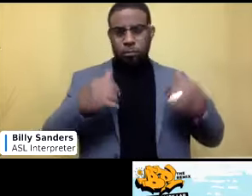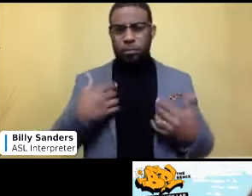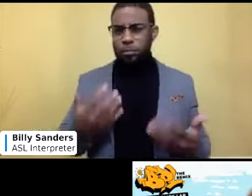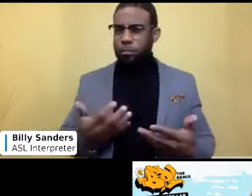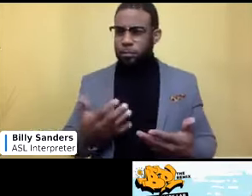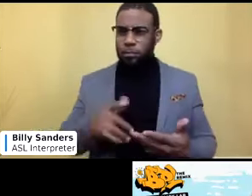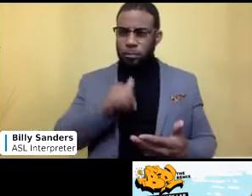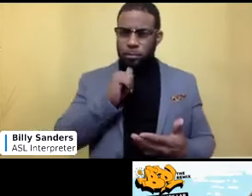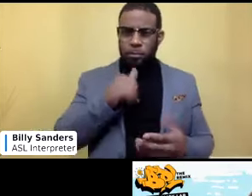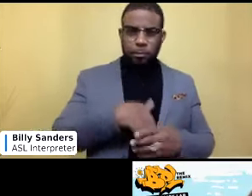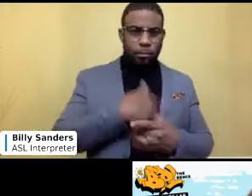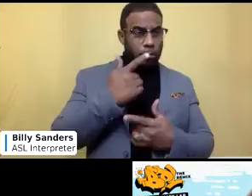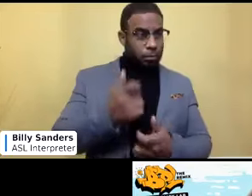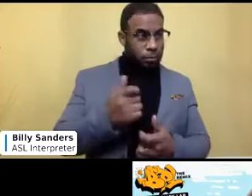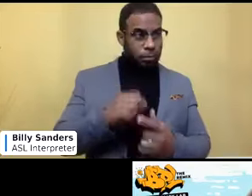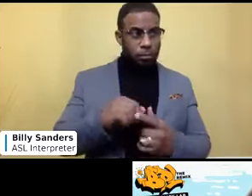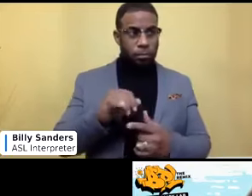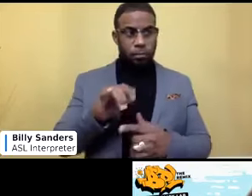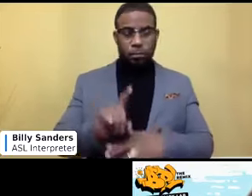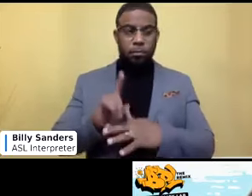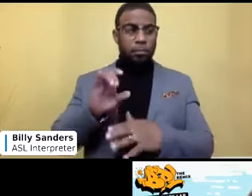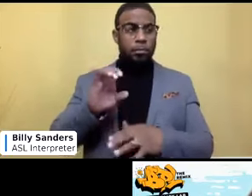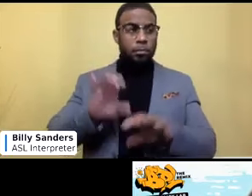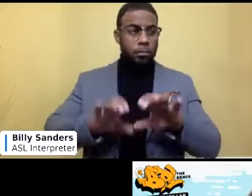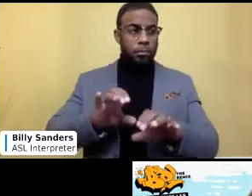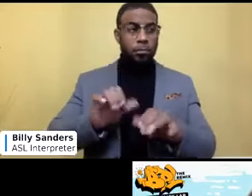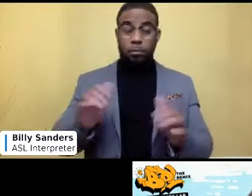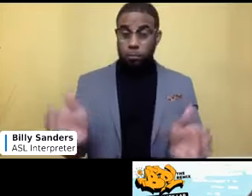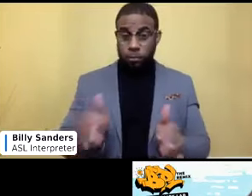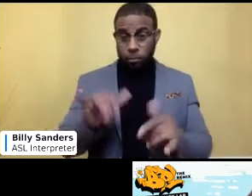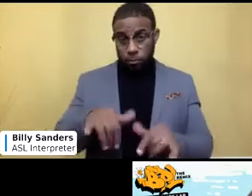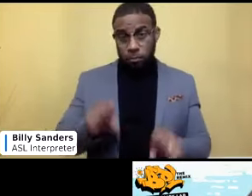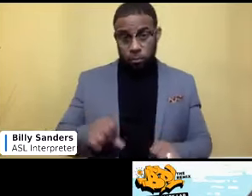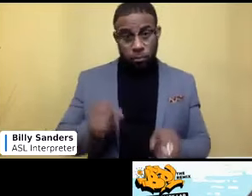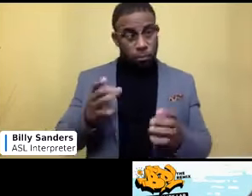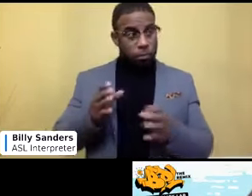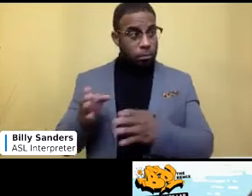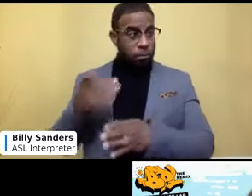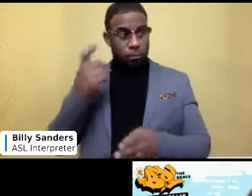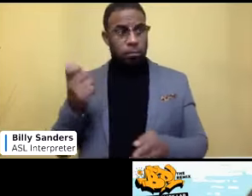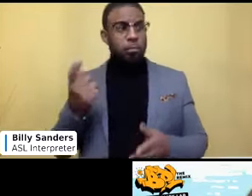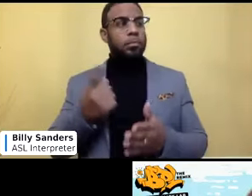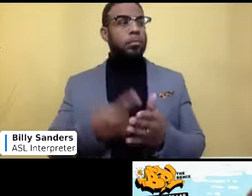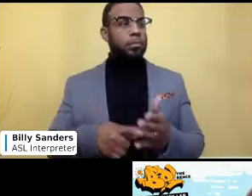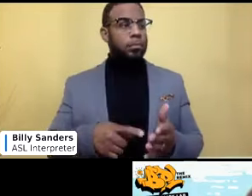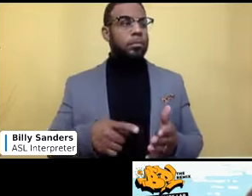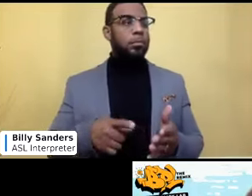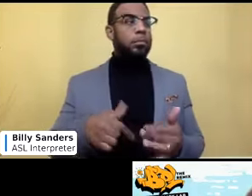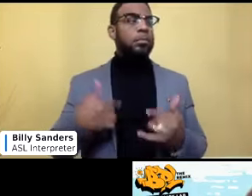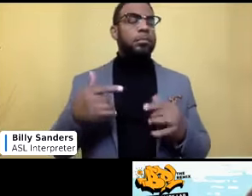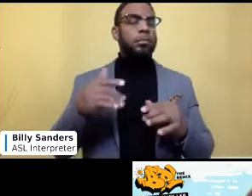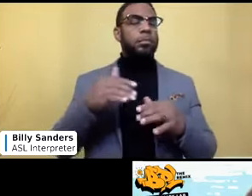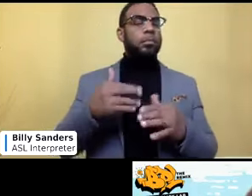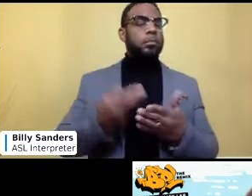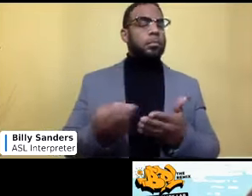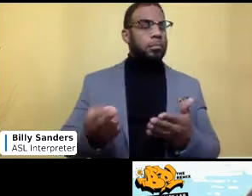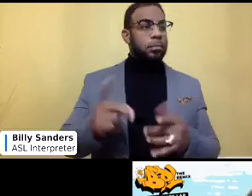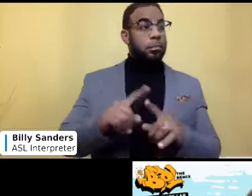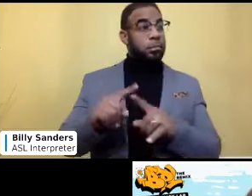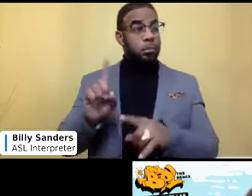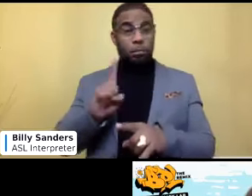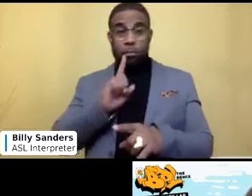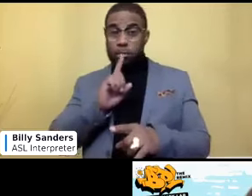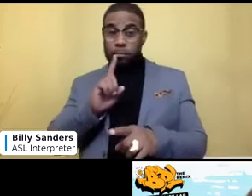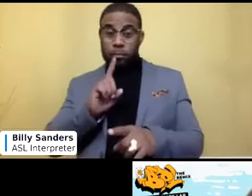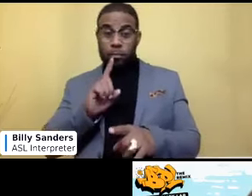is not in the interest of imperialism. And Congo could facilitate that in a lot of ways because of what it has mineral resources, but also where it